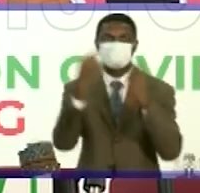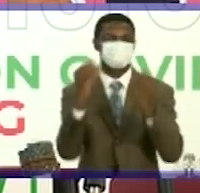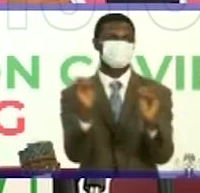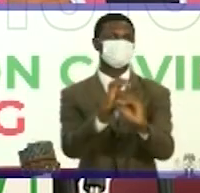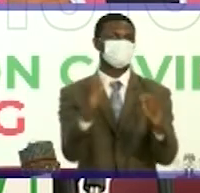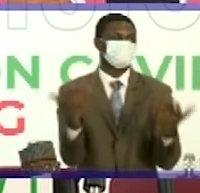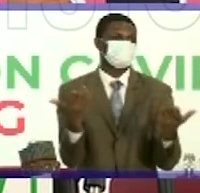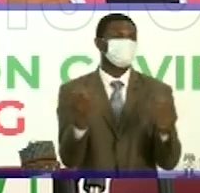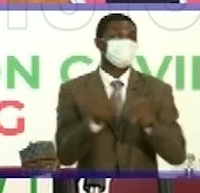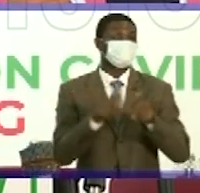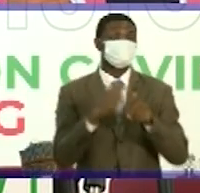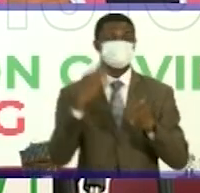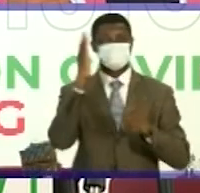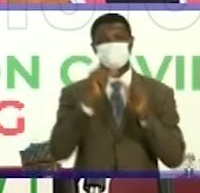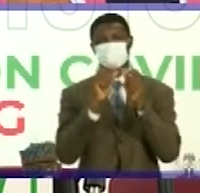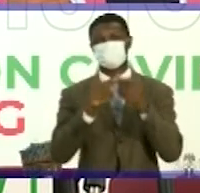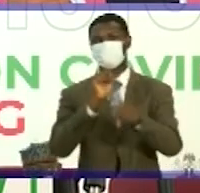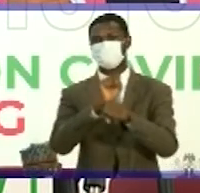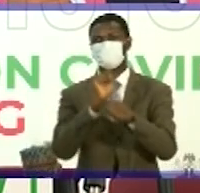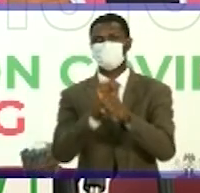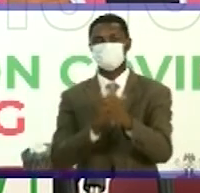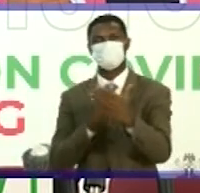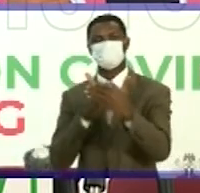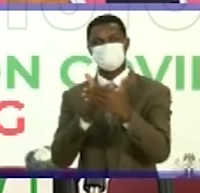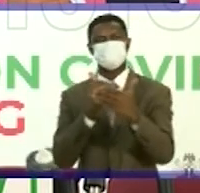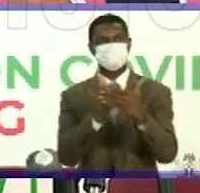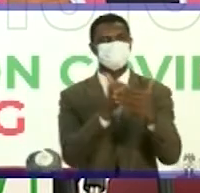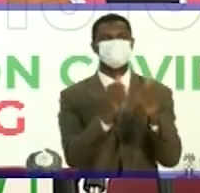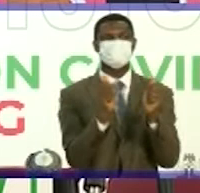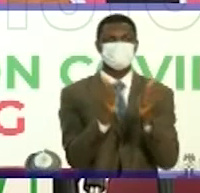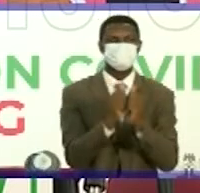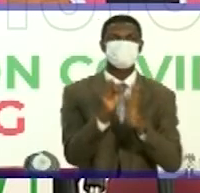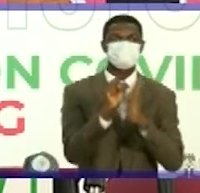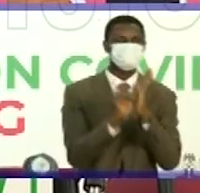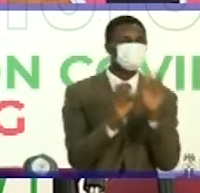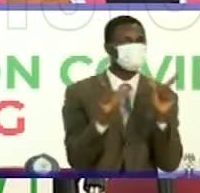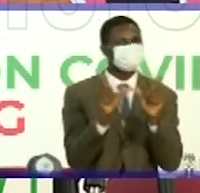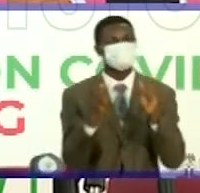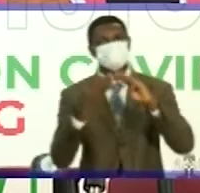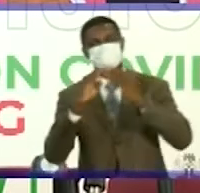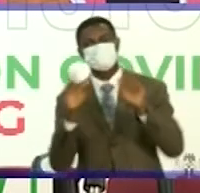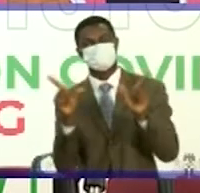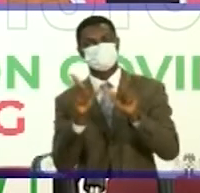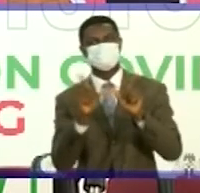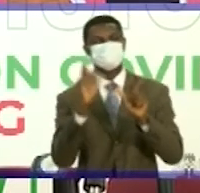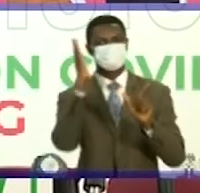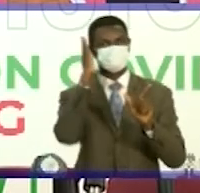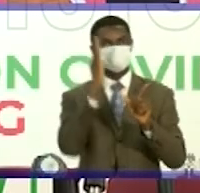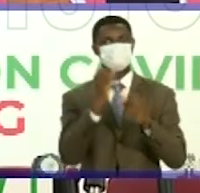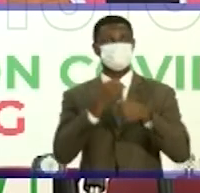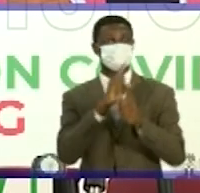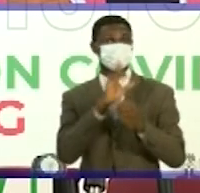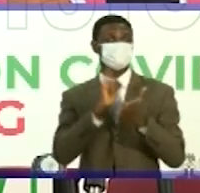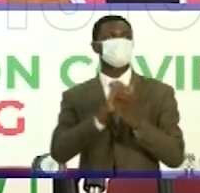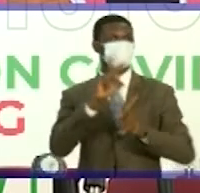will continue to work more closely at the state level and at the community level to enforce